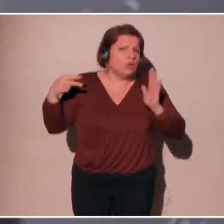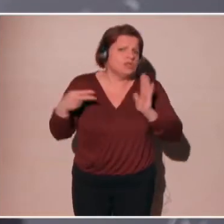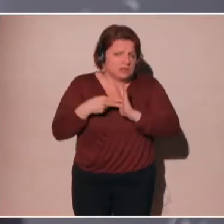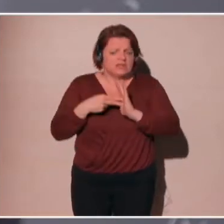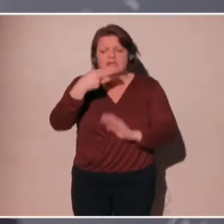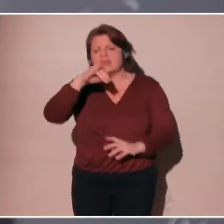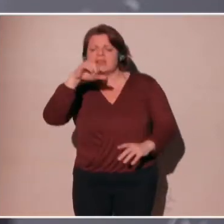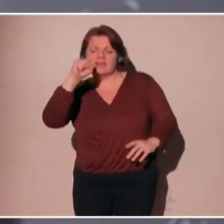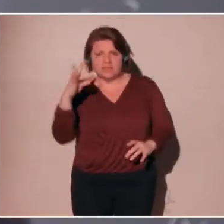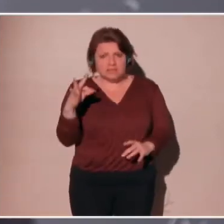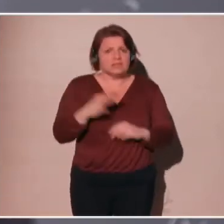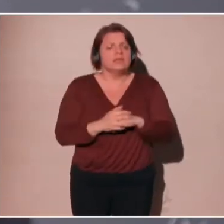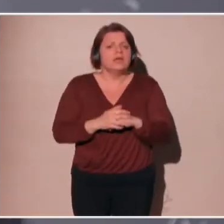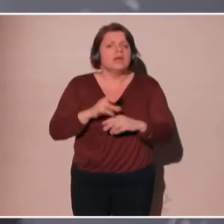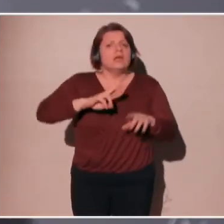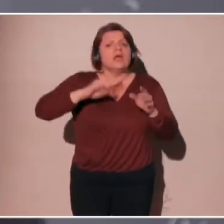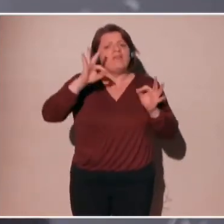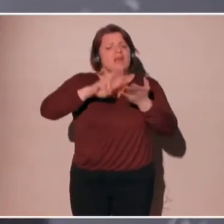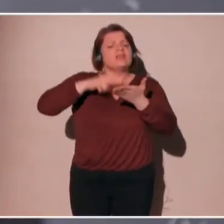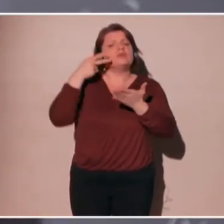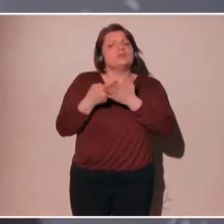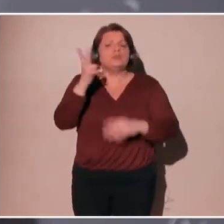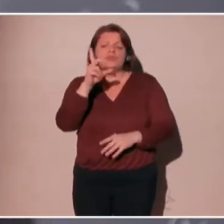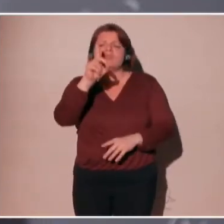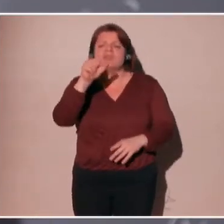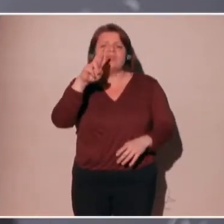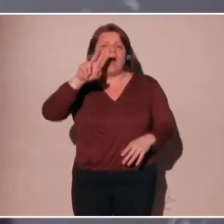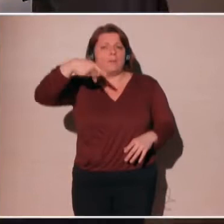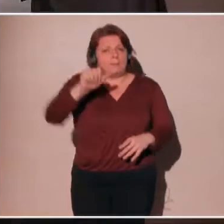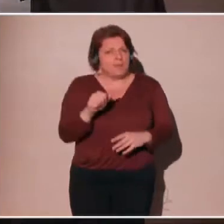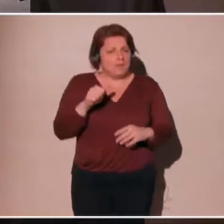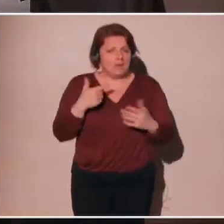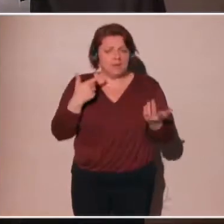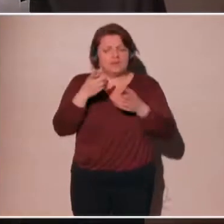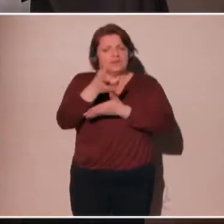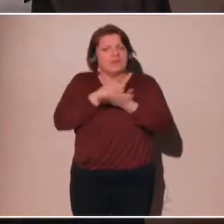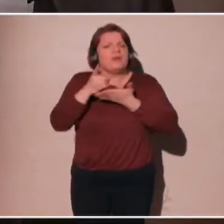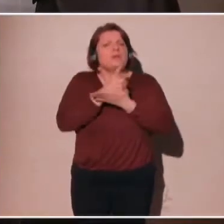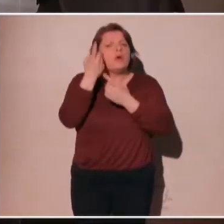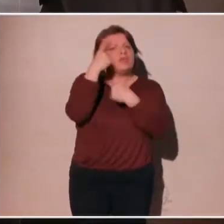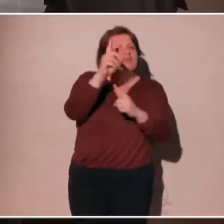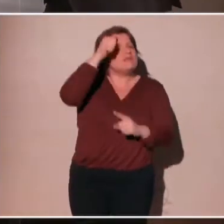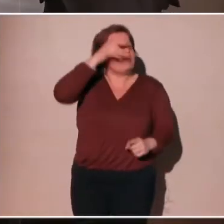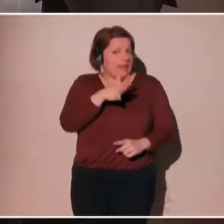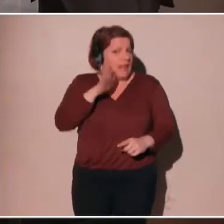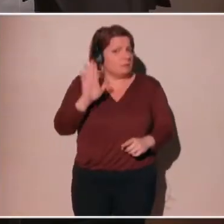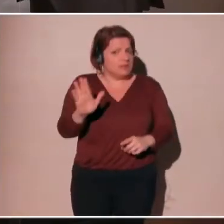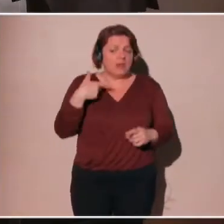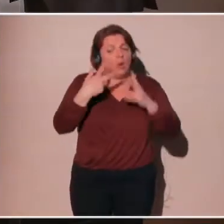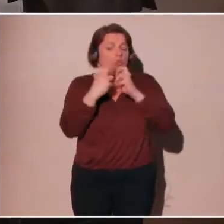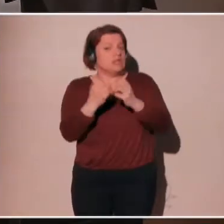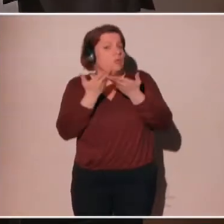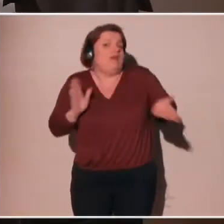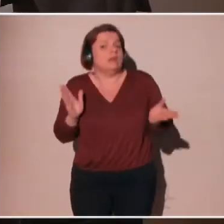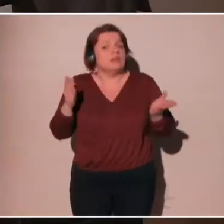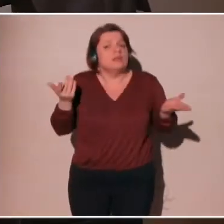of Technology, the LIST for writing recognition, and the DAPA for the Defense Department in the United